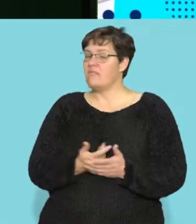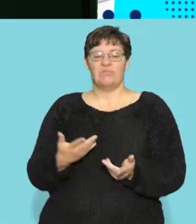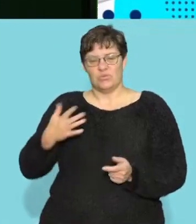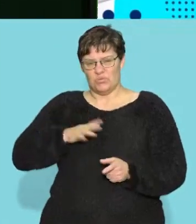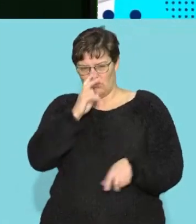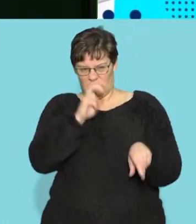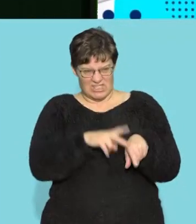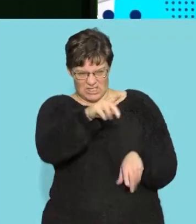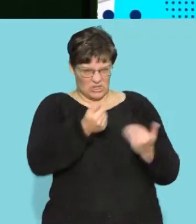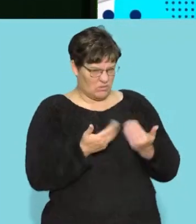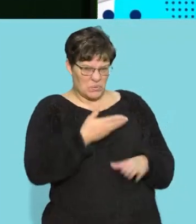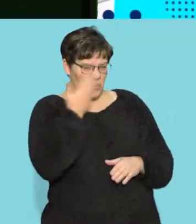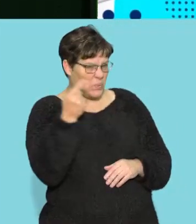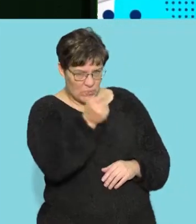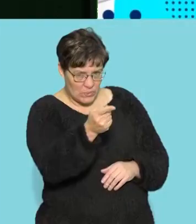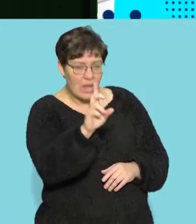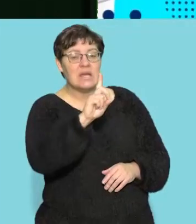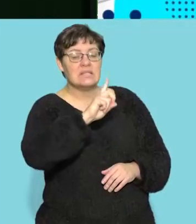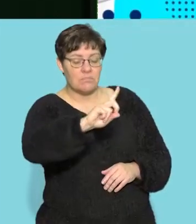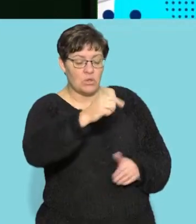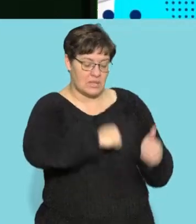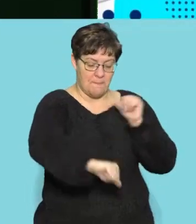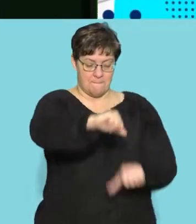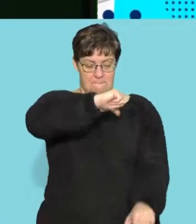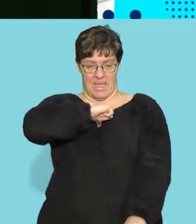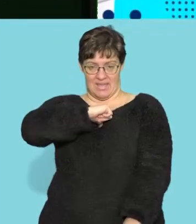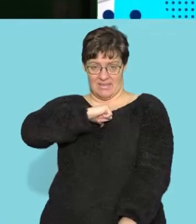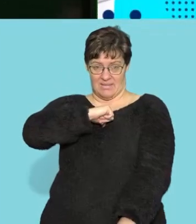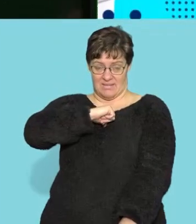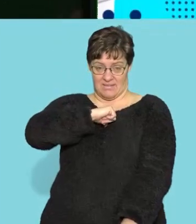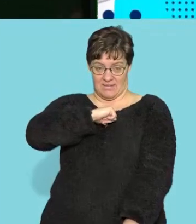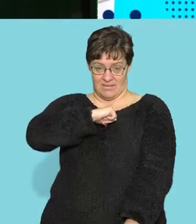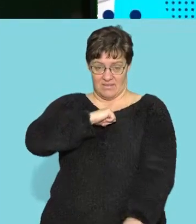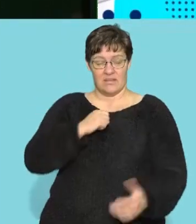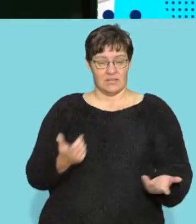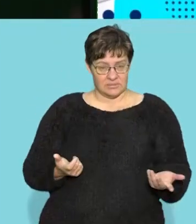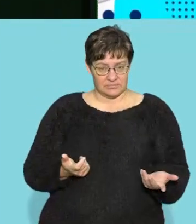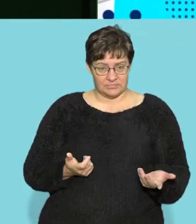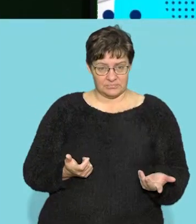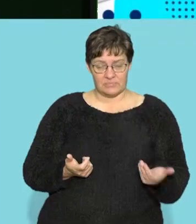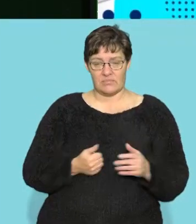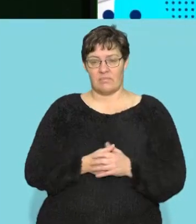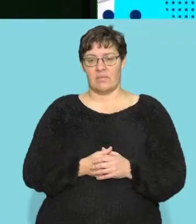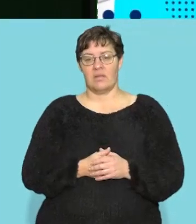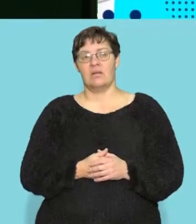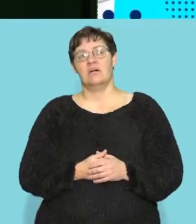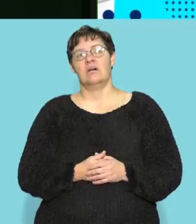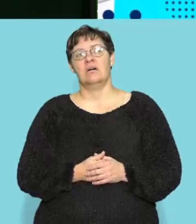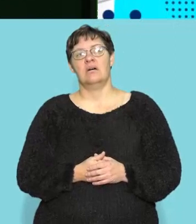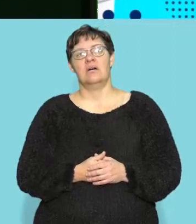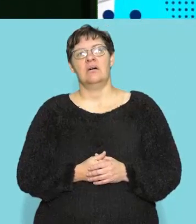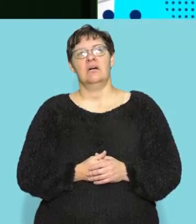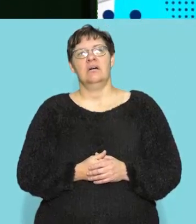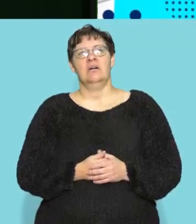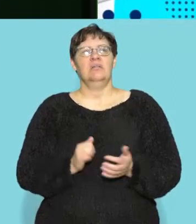or you don't need their services, that deposit will be refunded to you. Obviously, for example, if you have